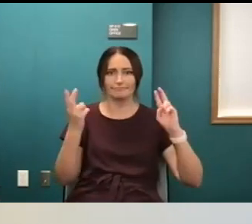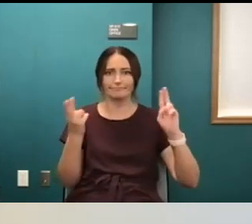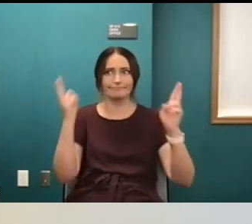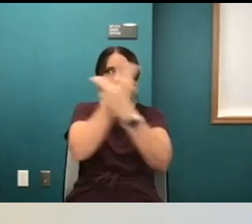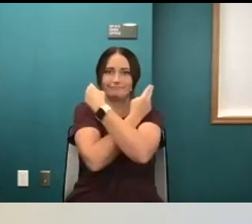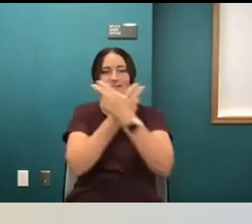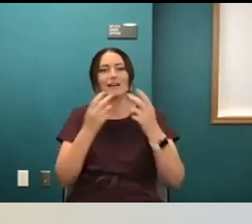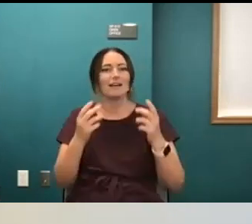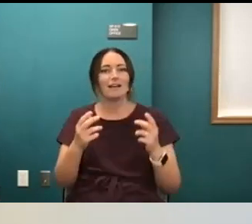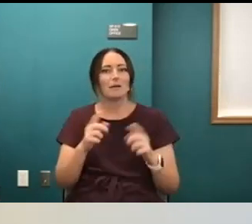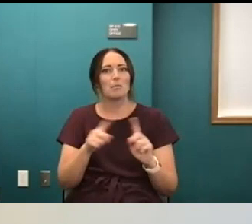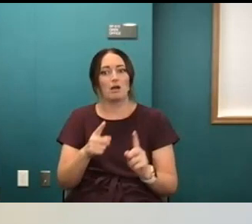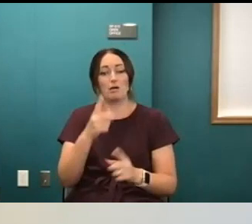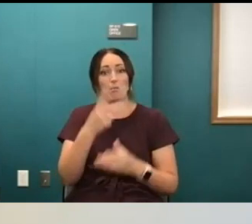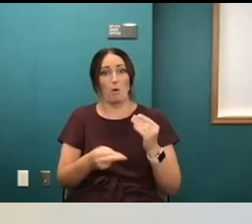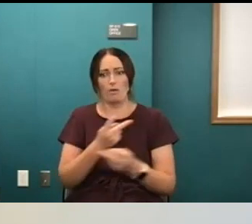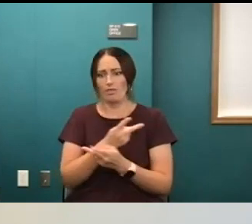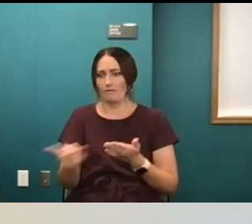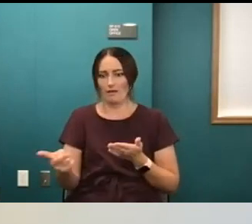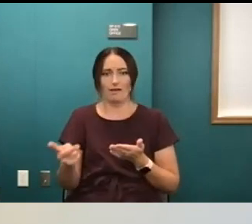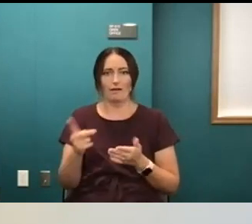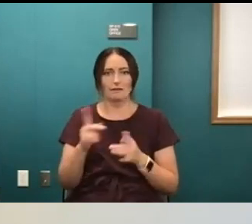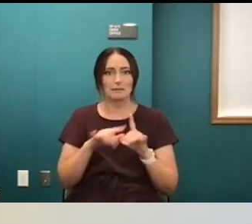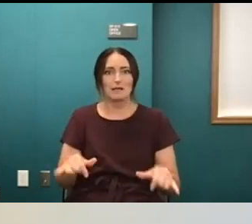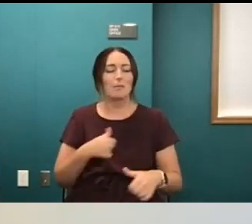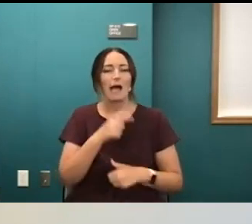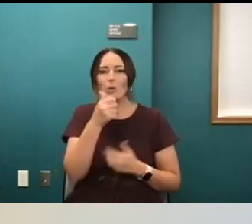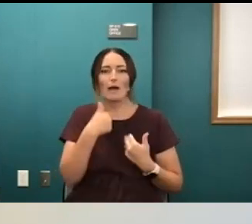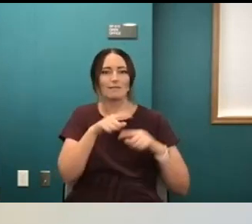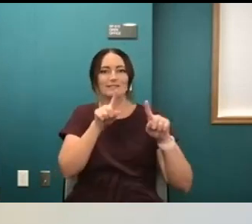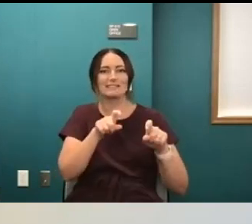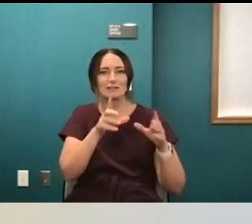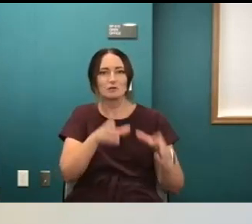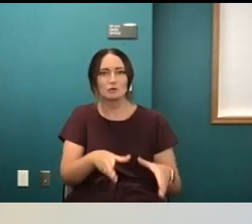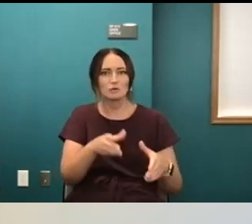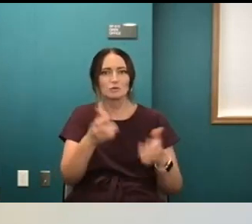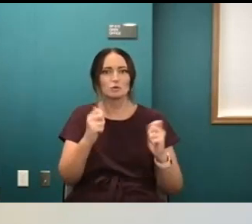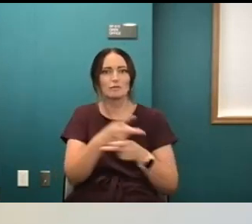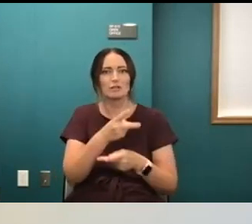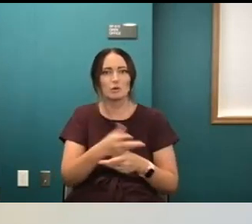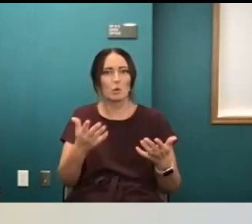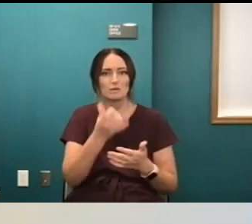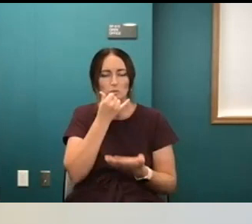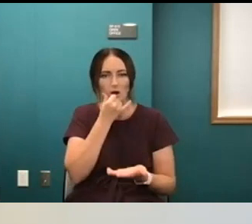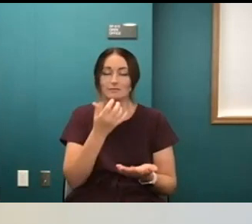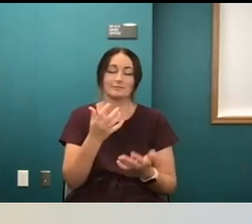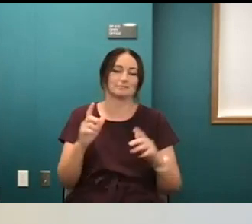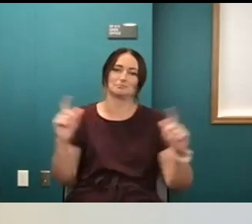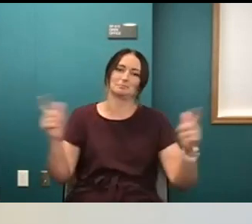both failing at the same time, I don't have a tester to figure out what is broken on his tech. Does that make sense? Very loaded.